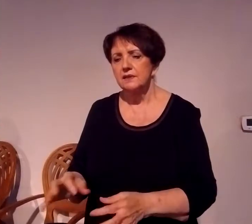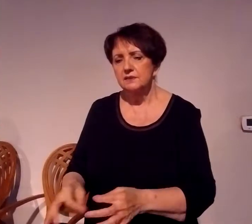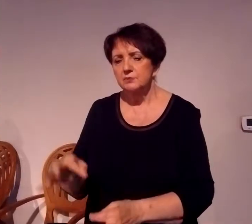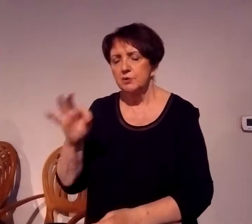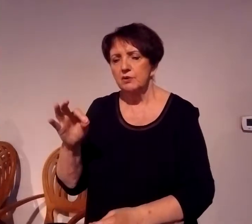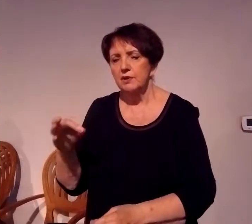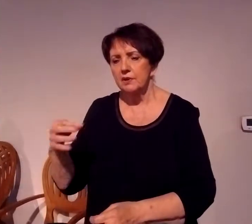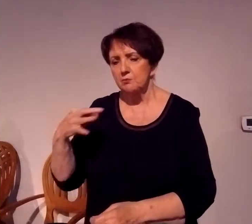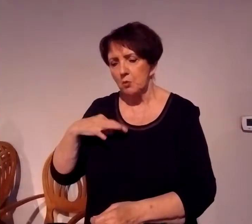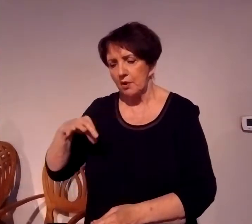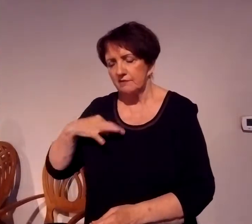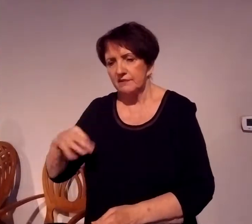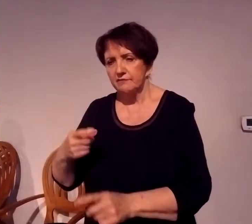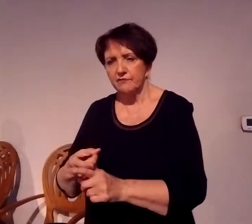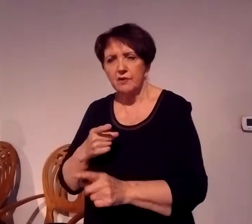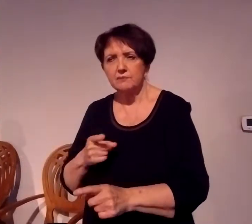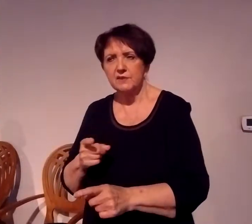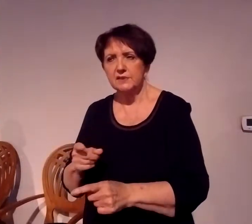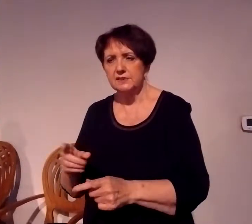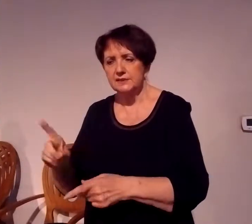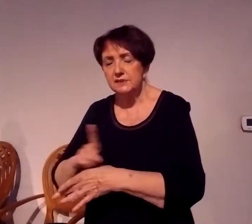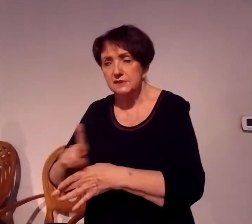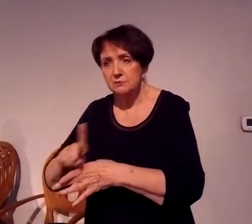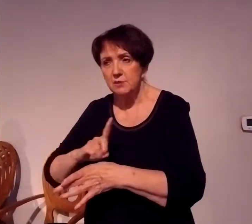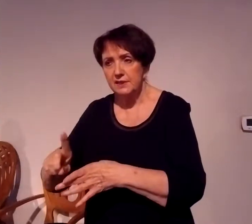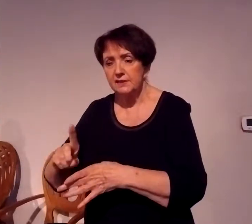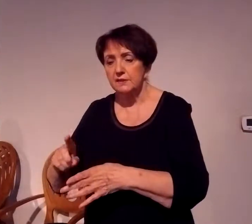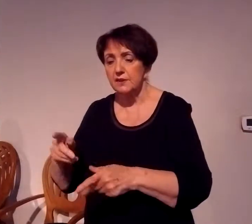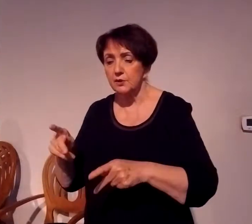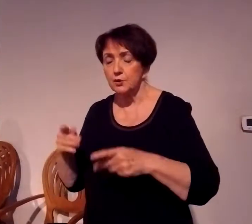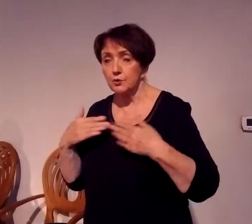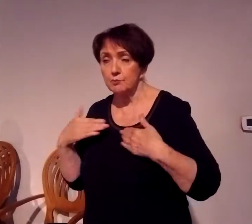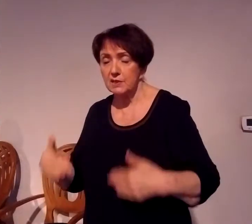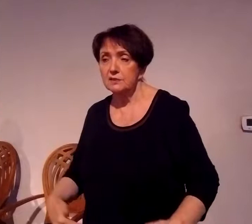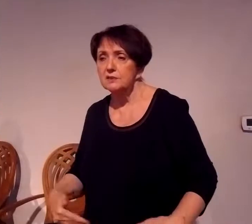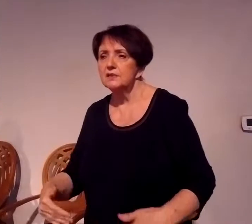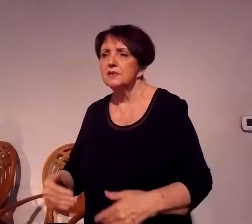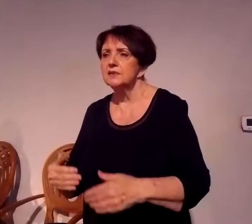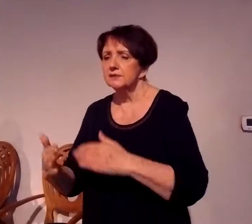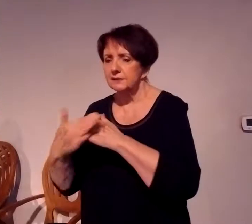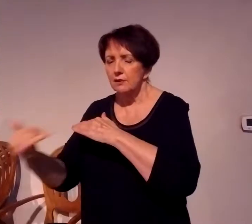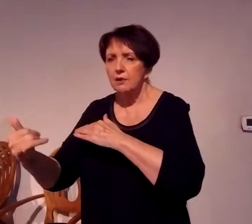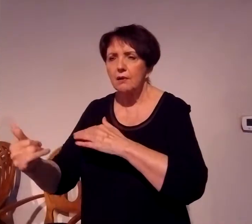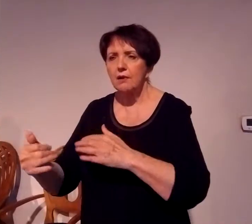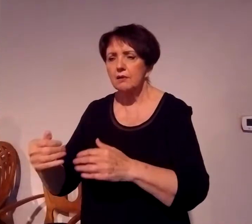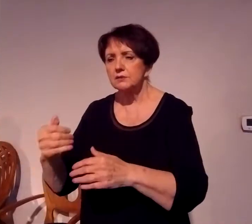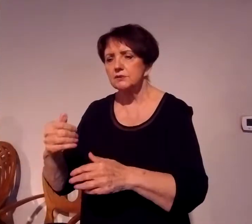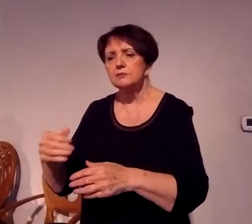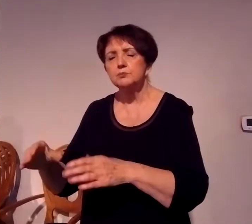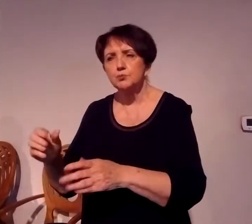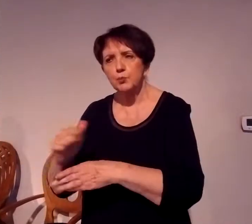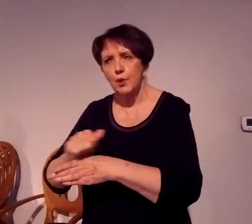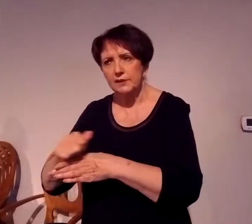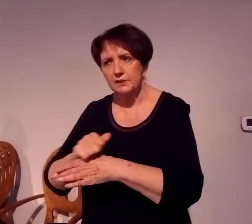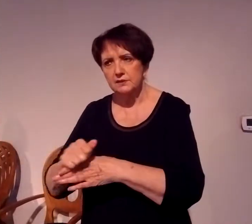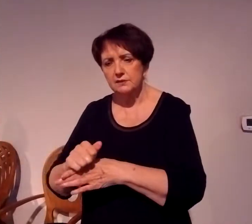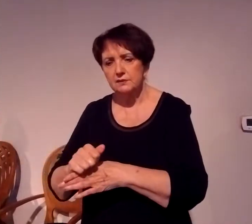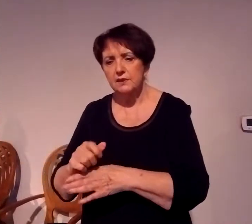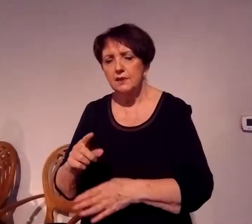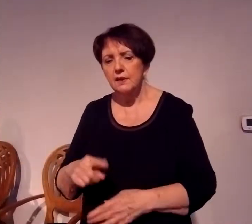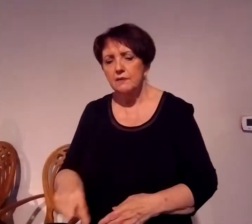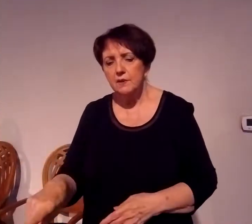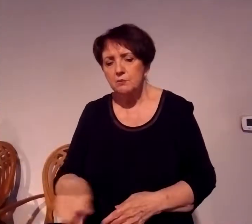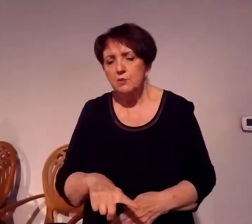stern discipline which humanity is now called to undergo than those who are wholly at the mercy